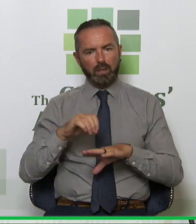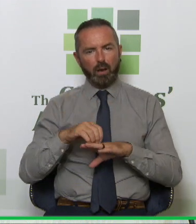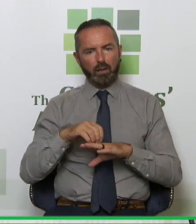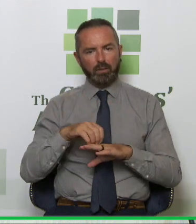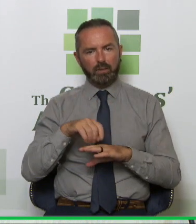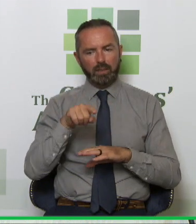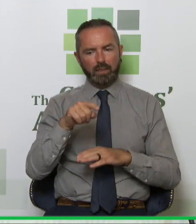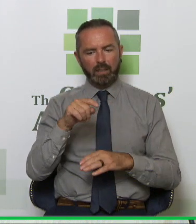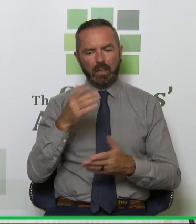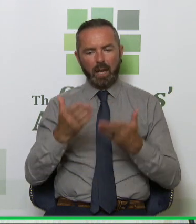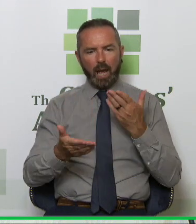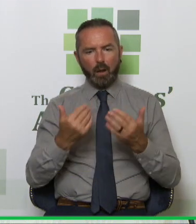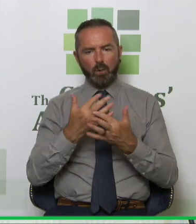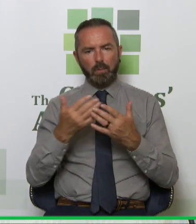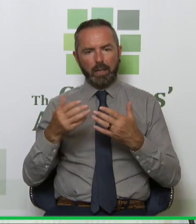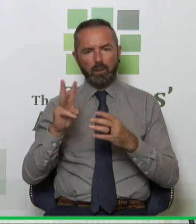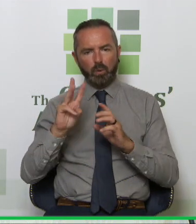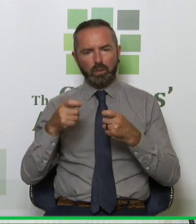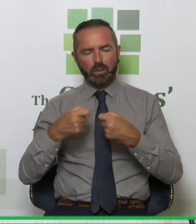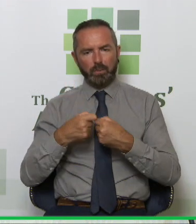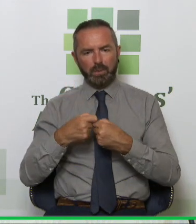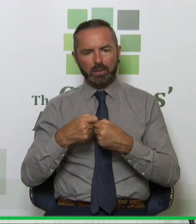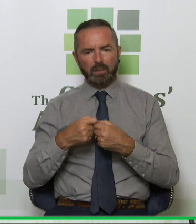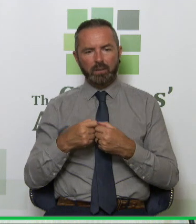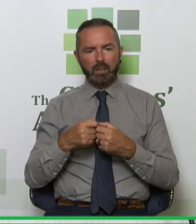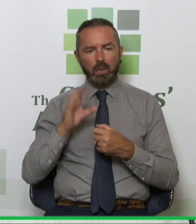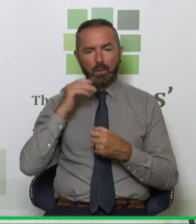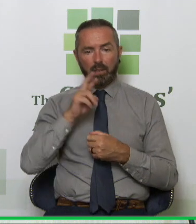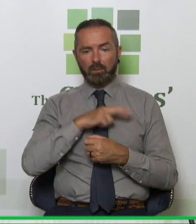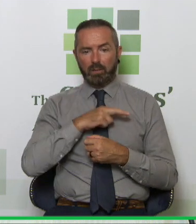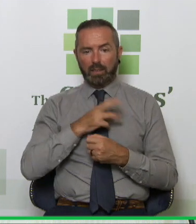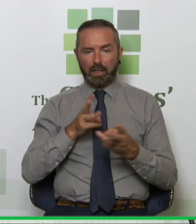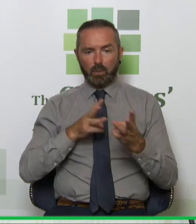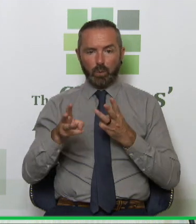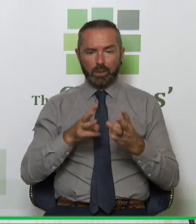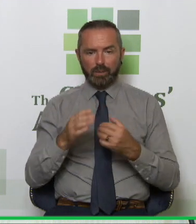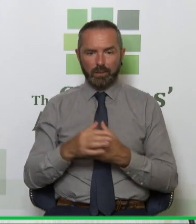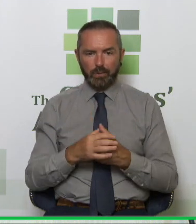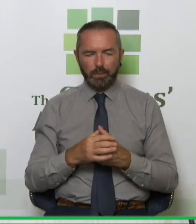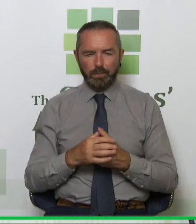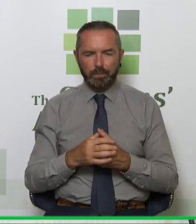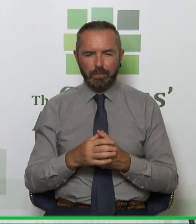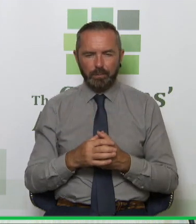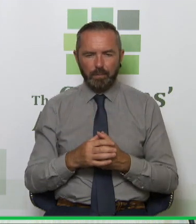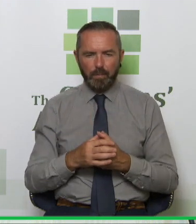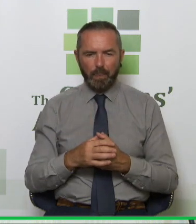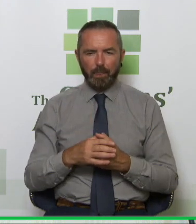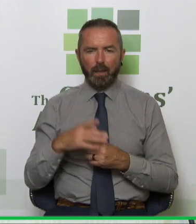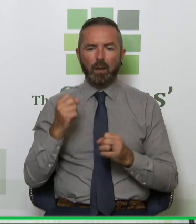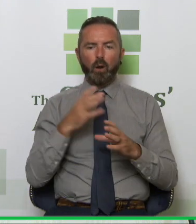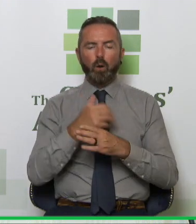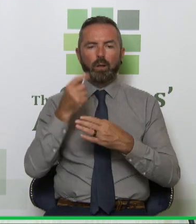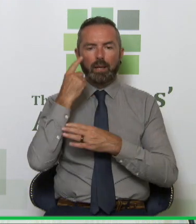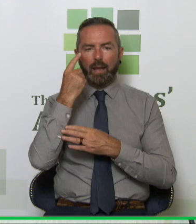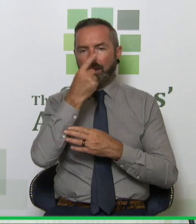Harmony workshops to see the efficacy, because it does seem to work, but I know it is evidence-based as it